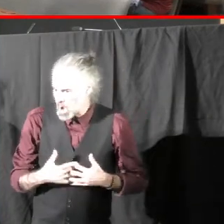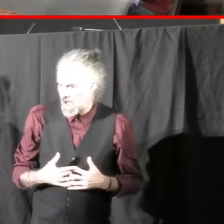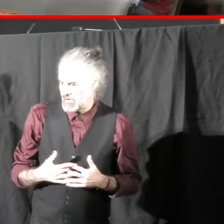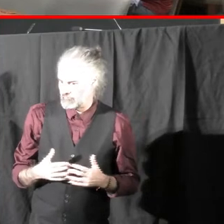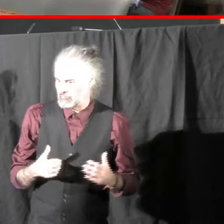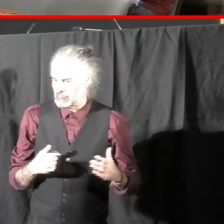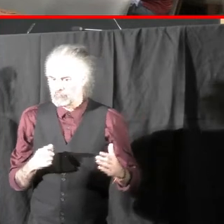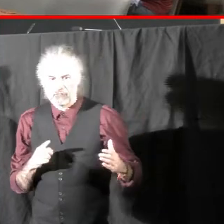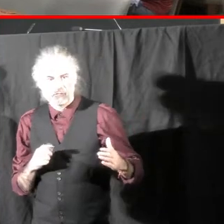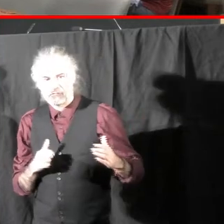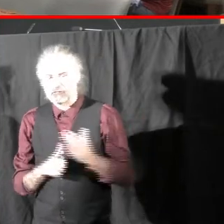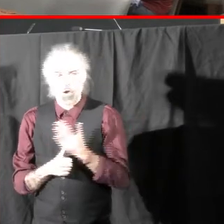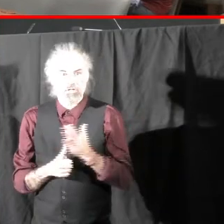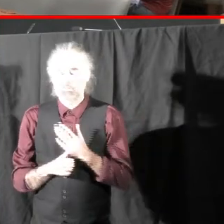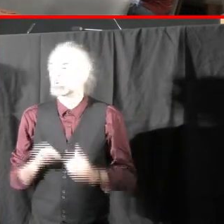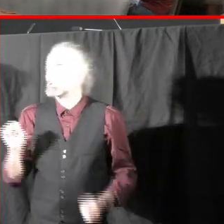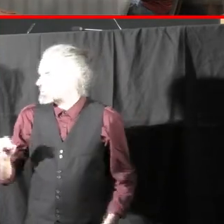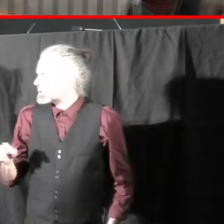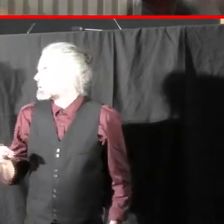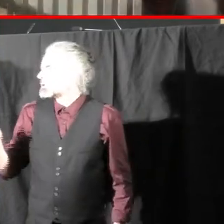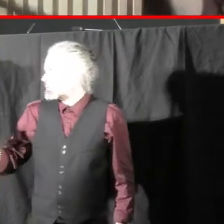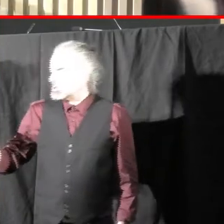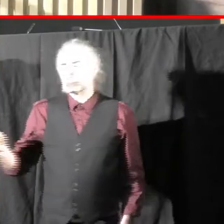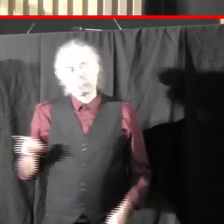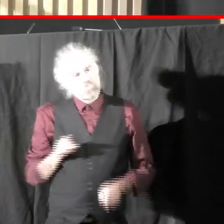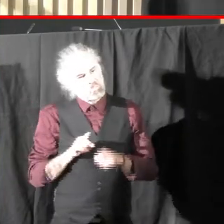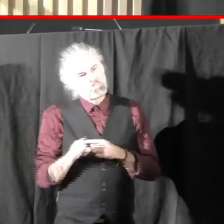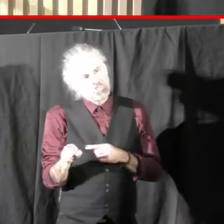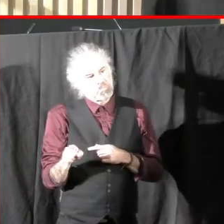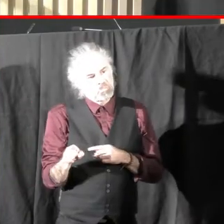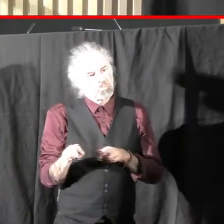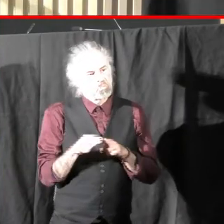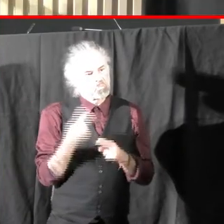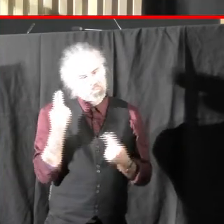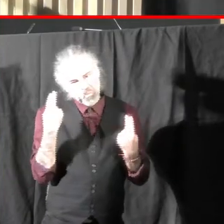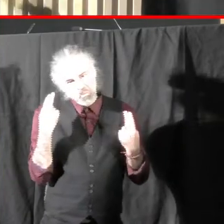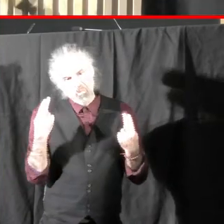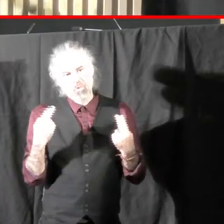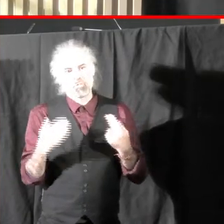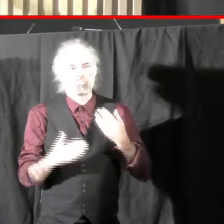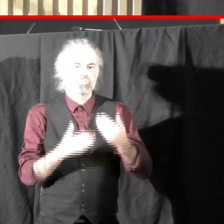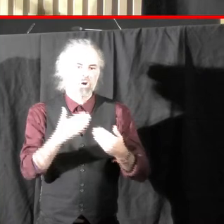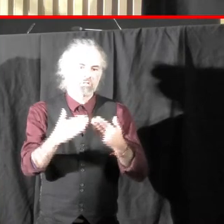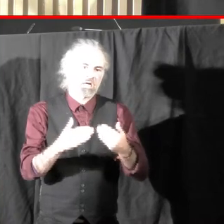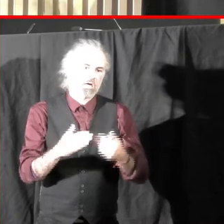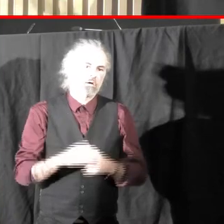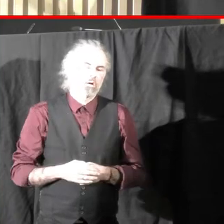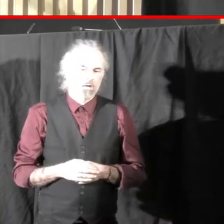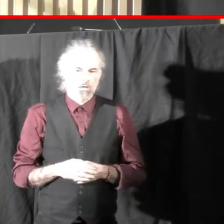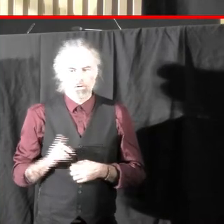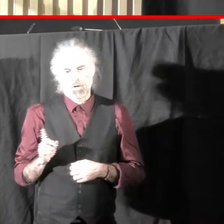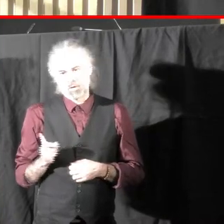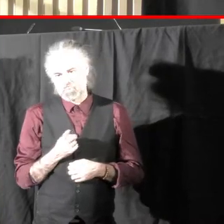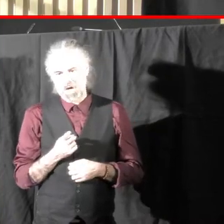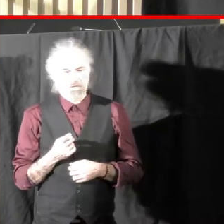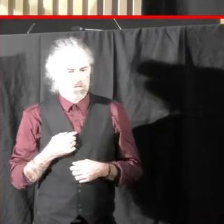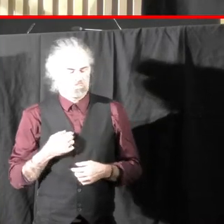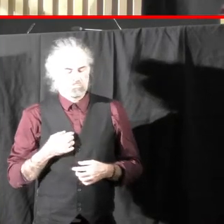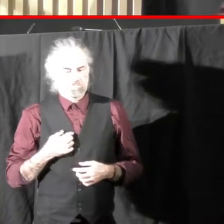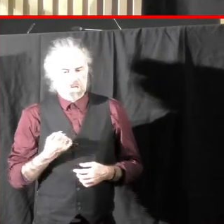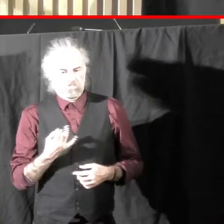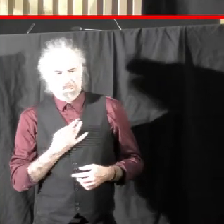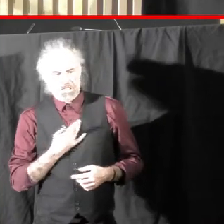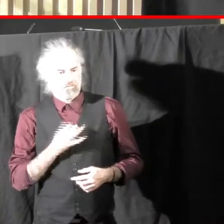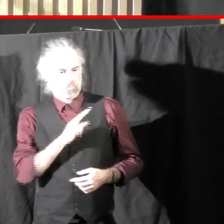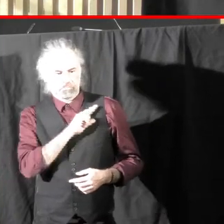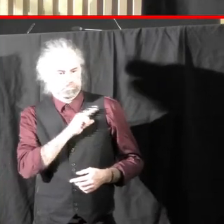Yes, usually that is the regulatory process in which, but that would, it's not a decision that I make. It would be a panel